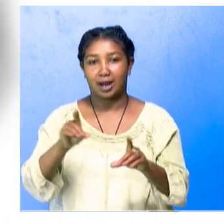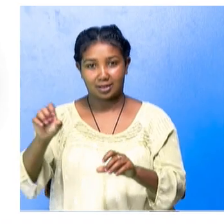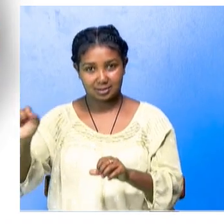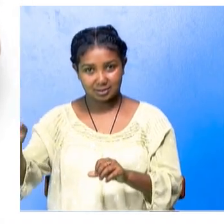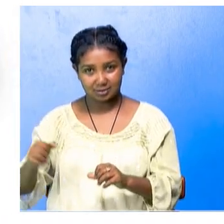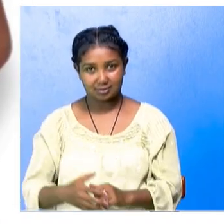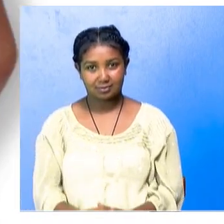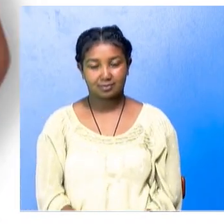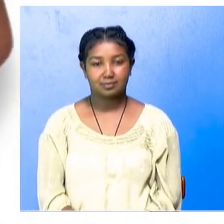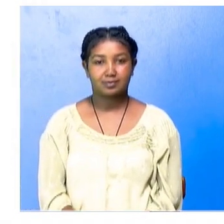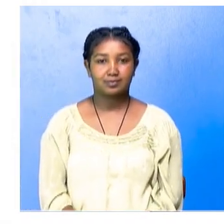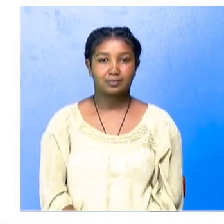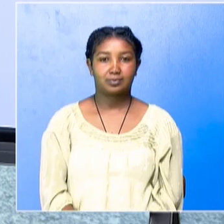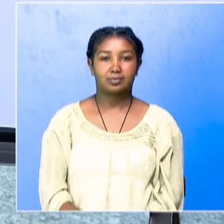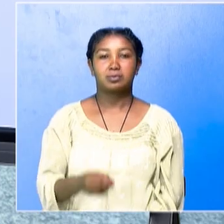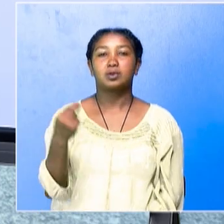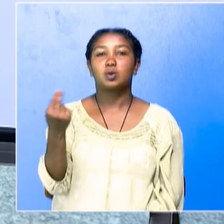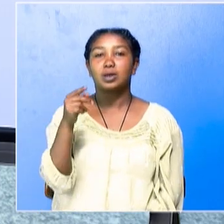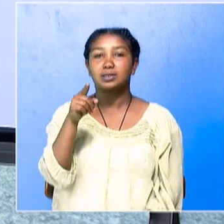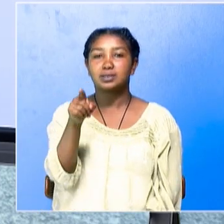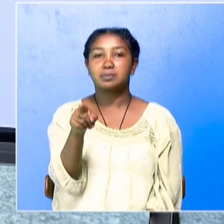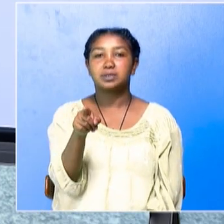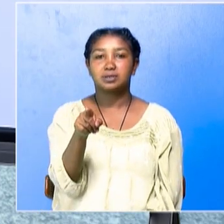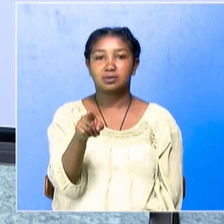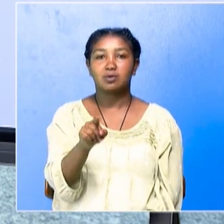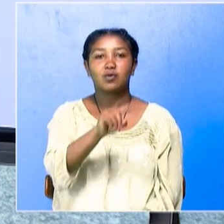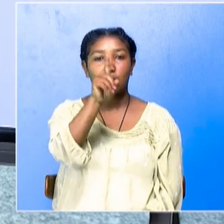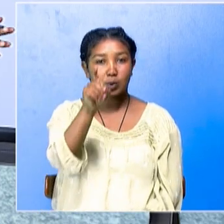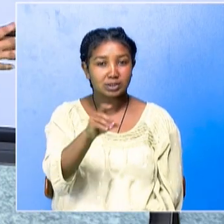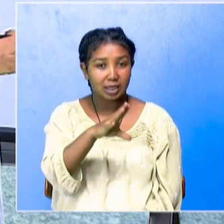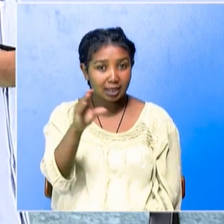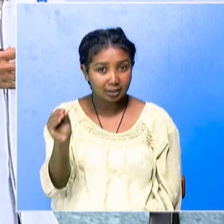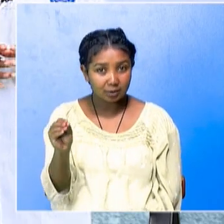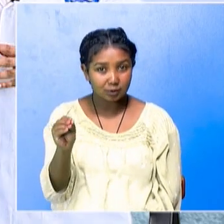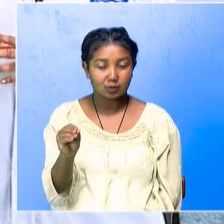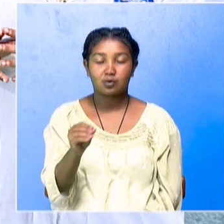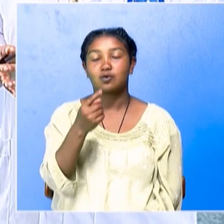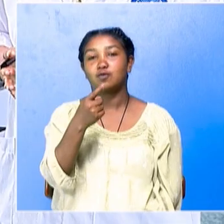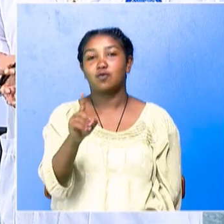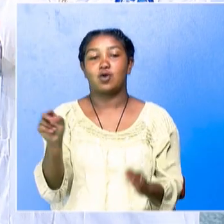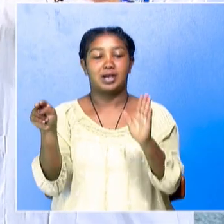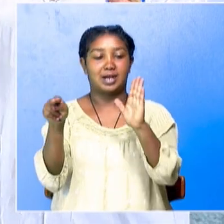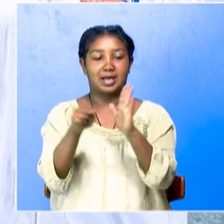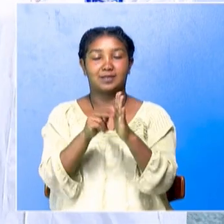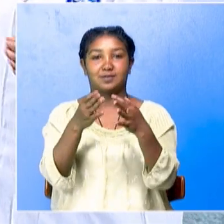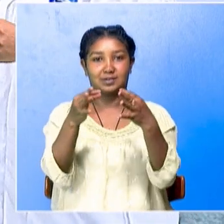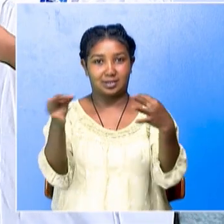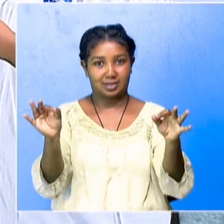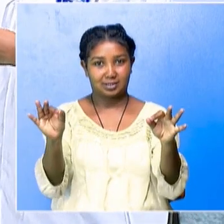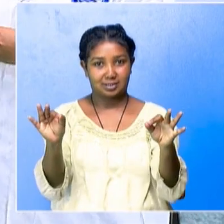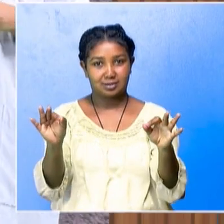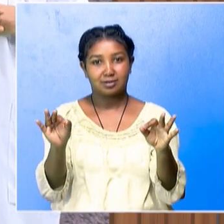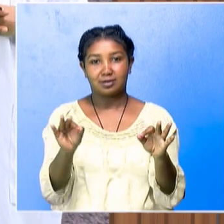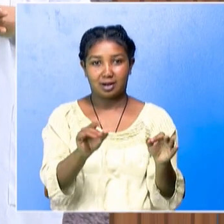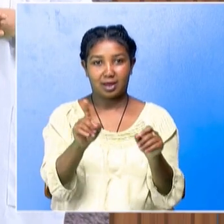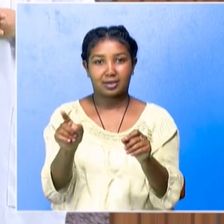does. We can use them for question and also for negative sentences